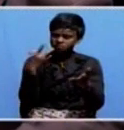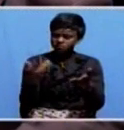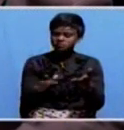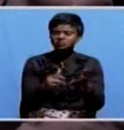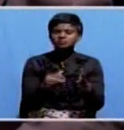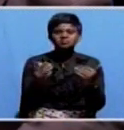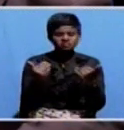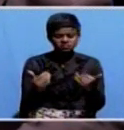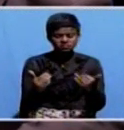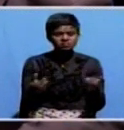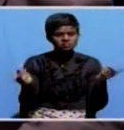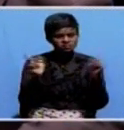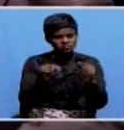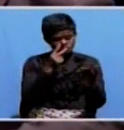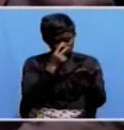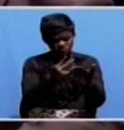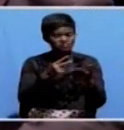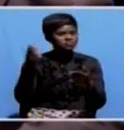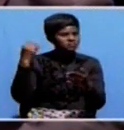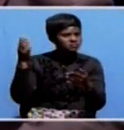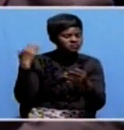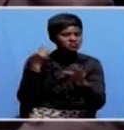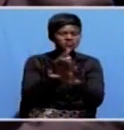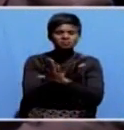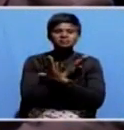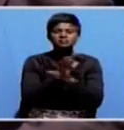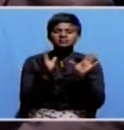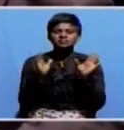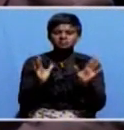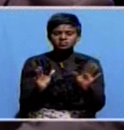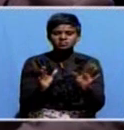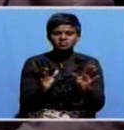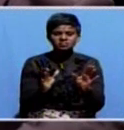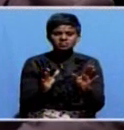And now when you look back, Zambians really